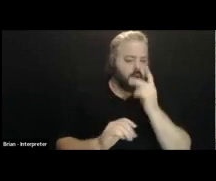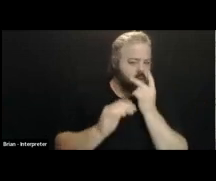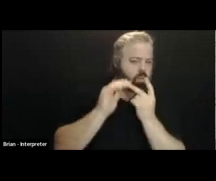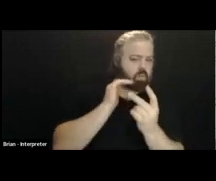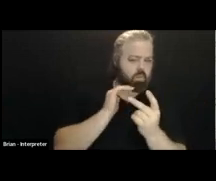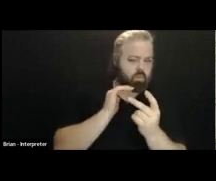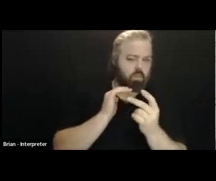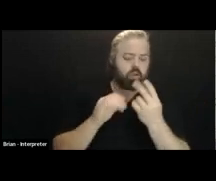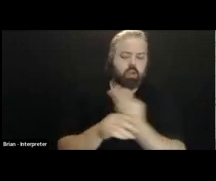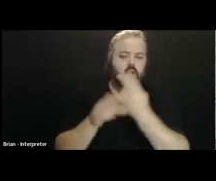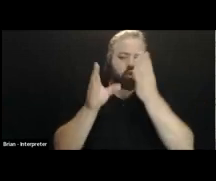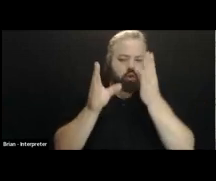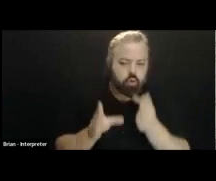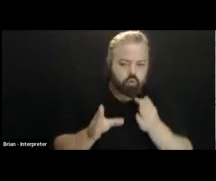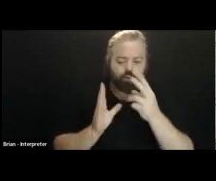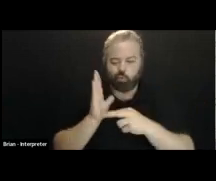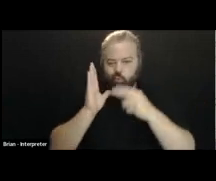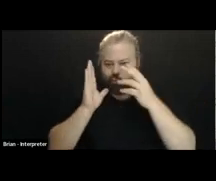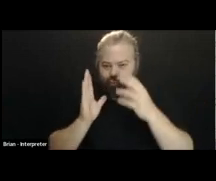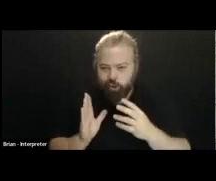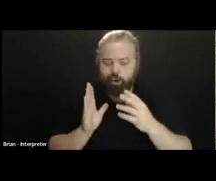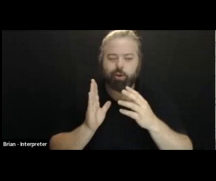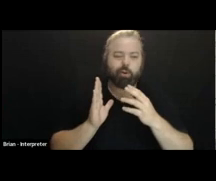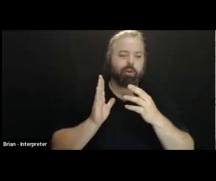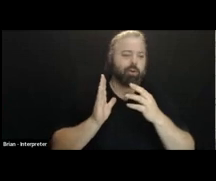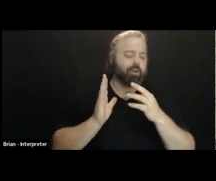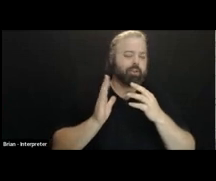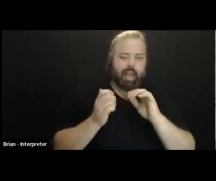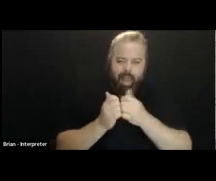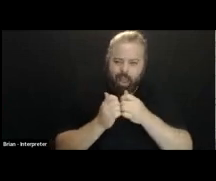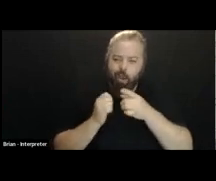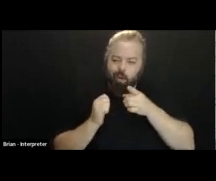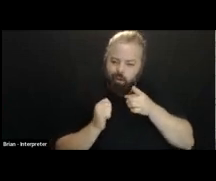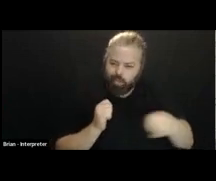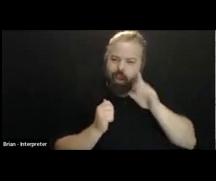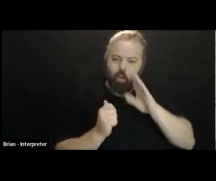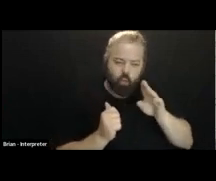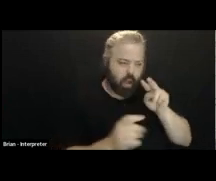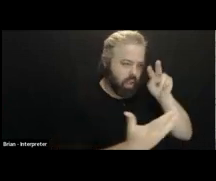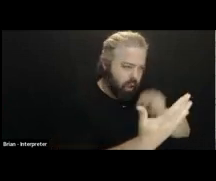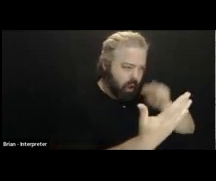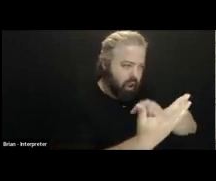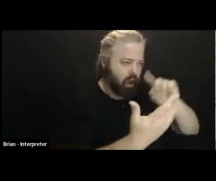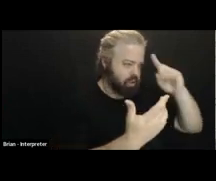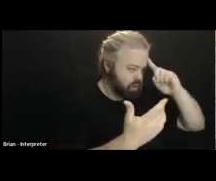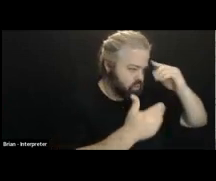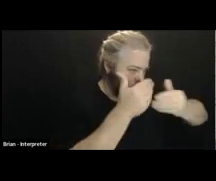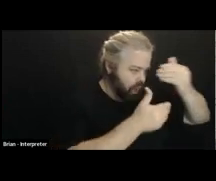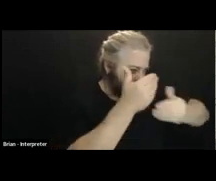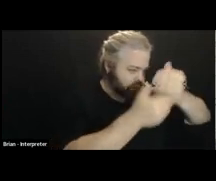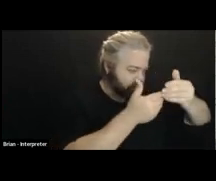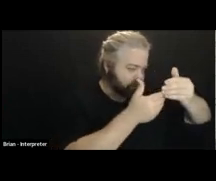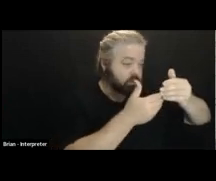your users, of your readers, and the methods of which they will process that information. This is really,